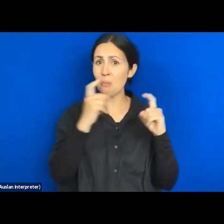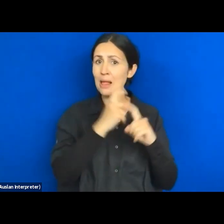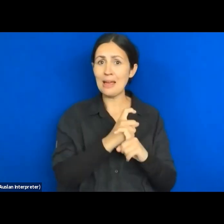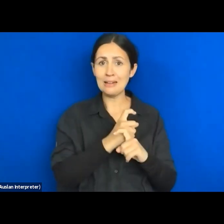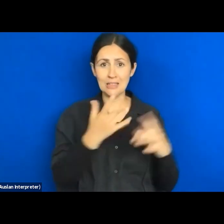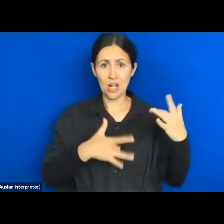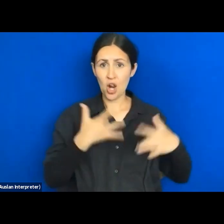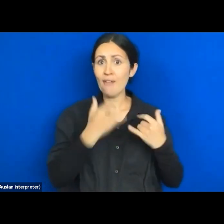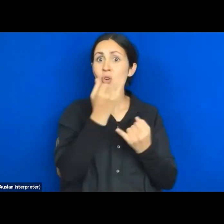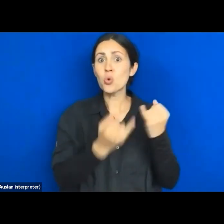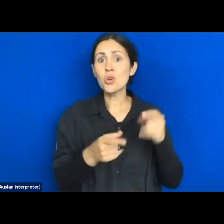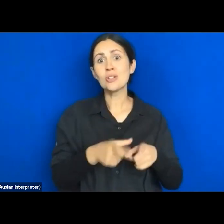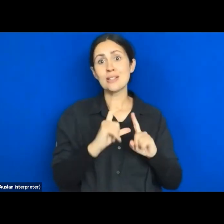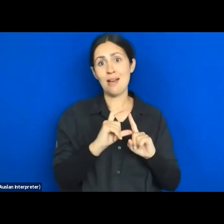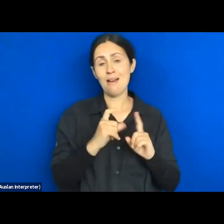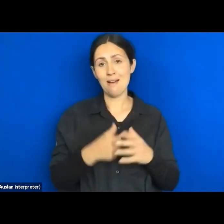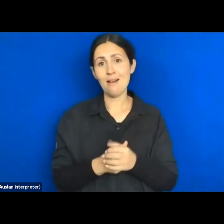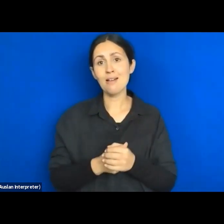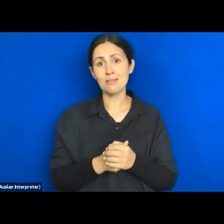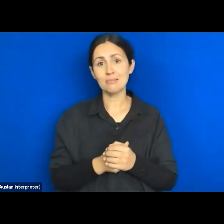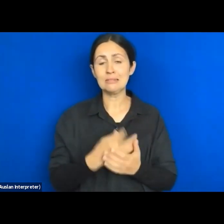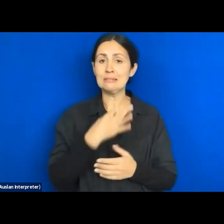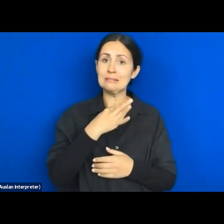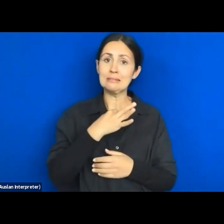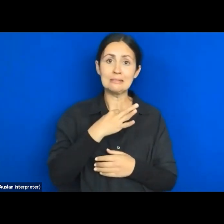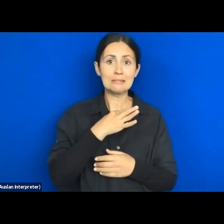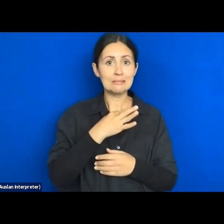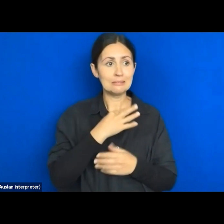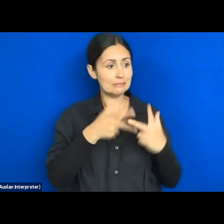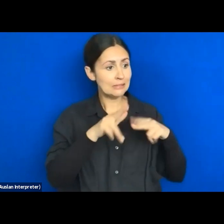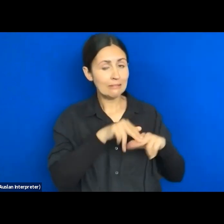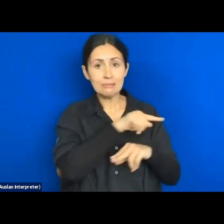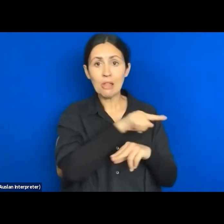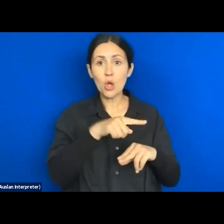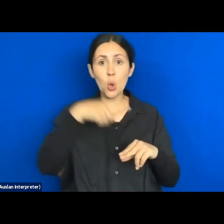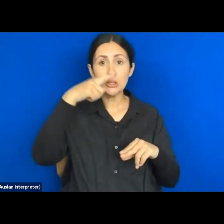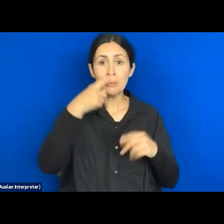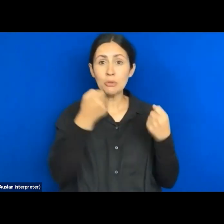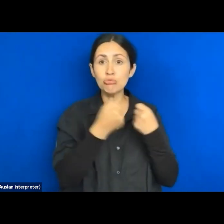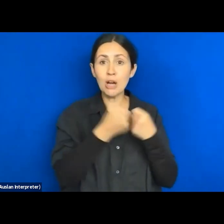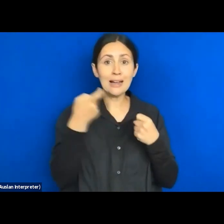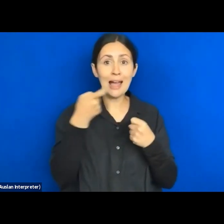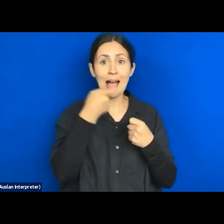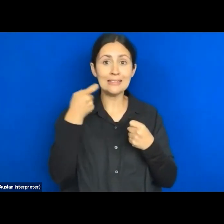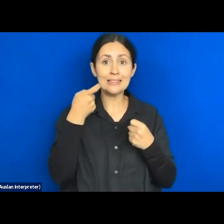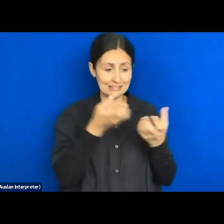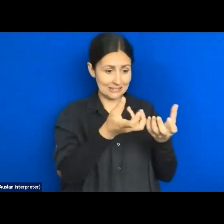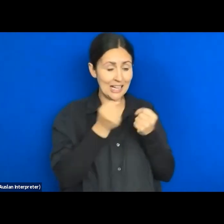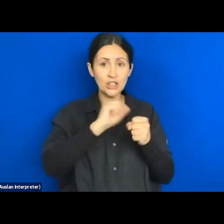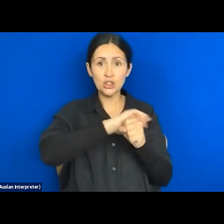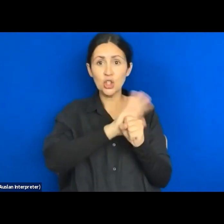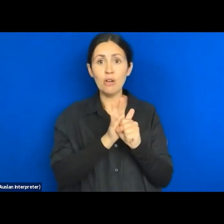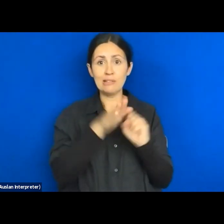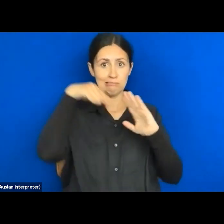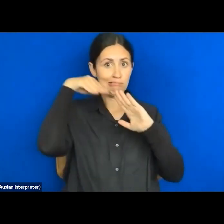lives. A greater vulnerability to the virus itself, social isolation and marginalization,